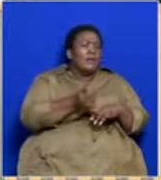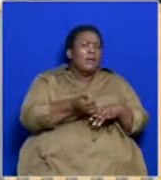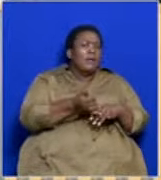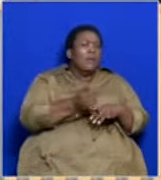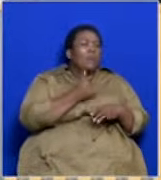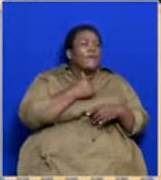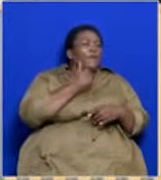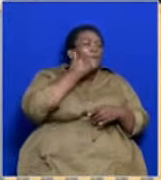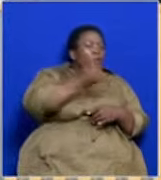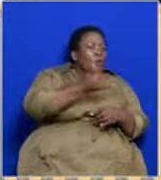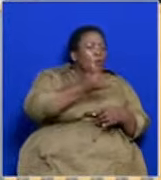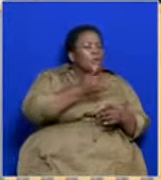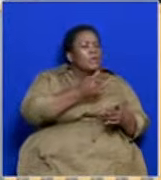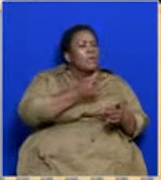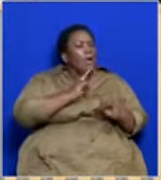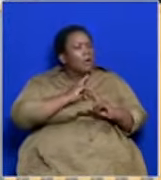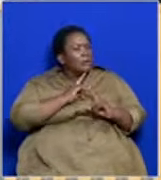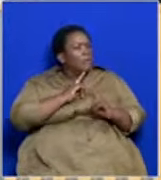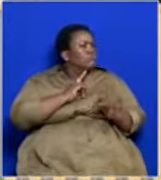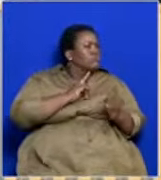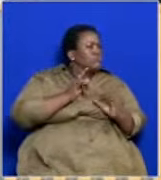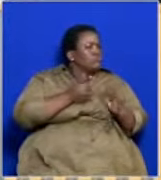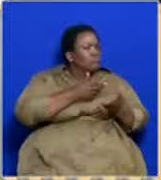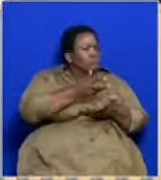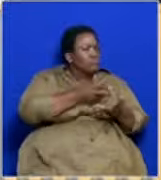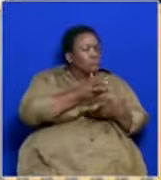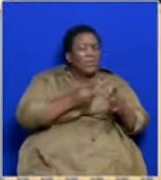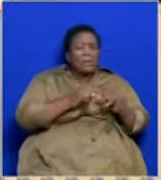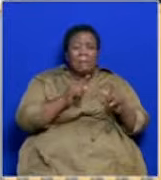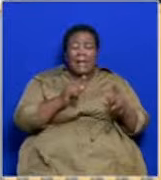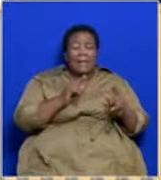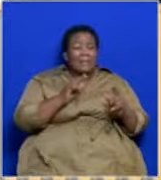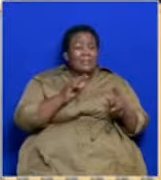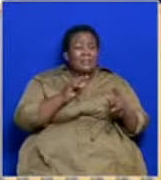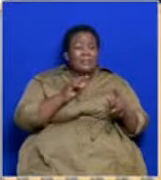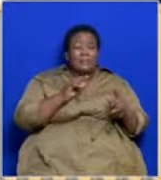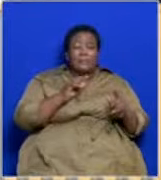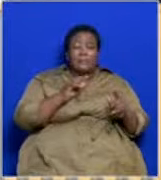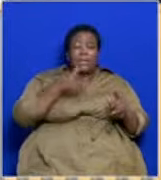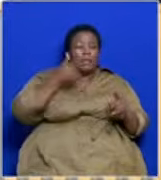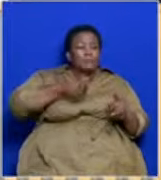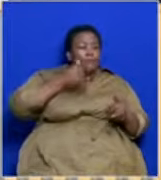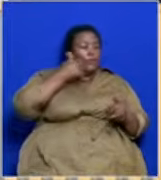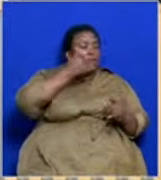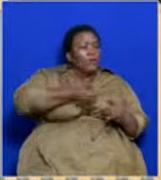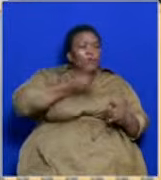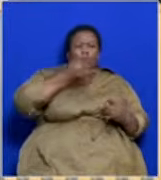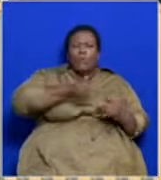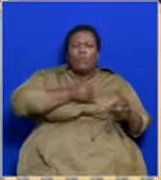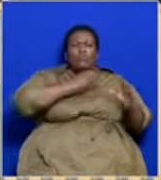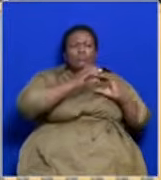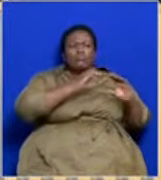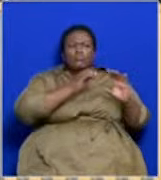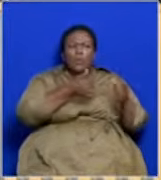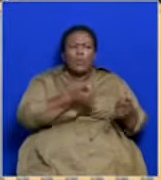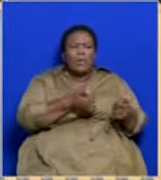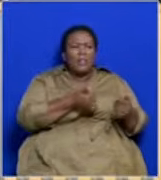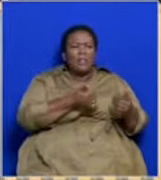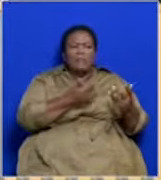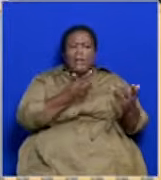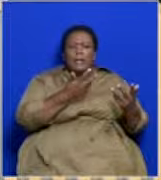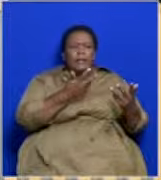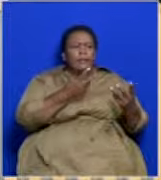And we had the DPP did not immediately, like in this case also, did